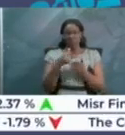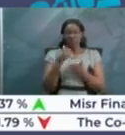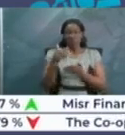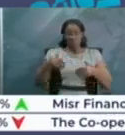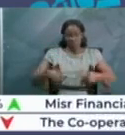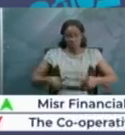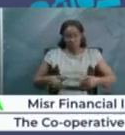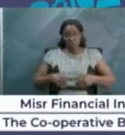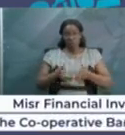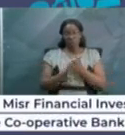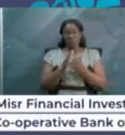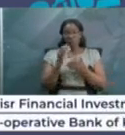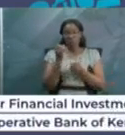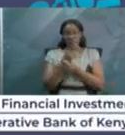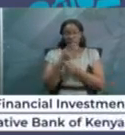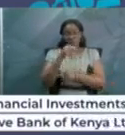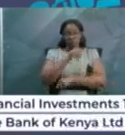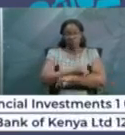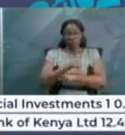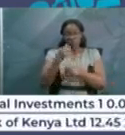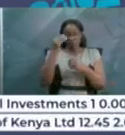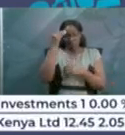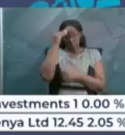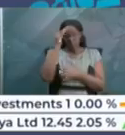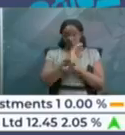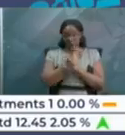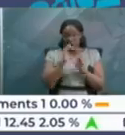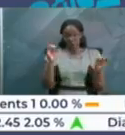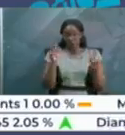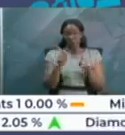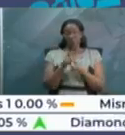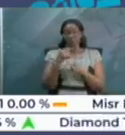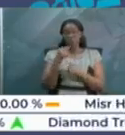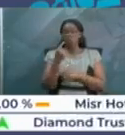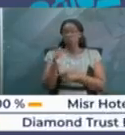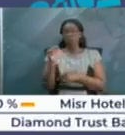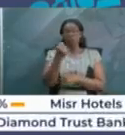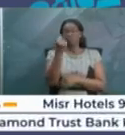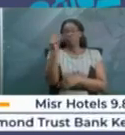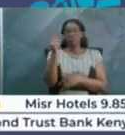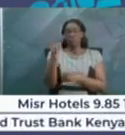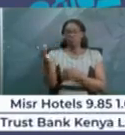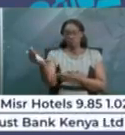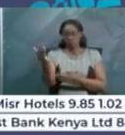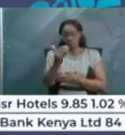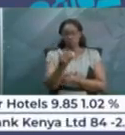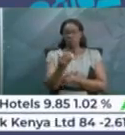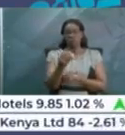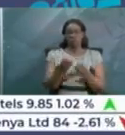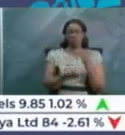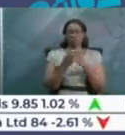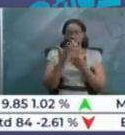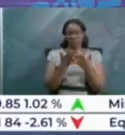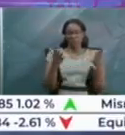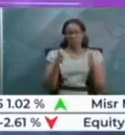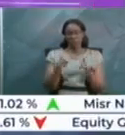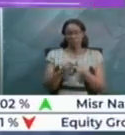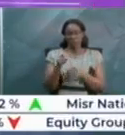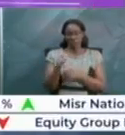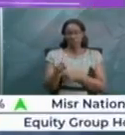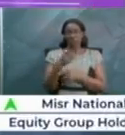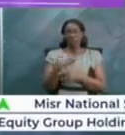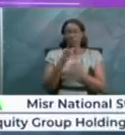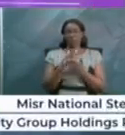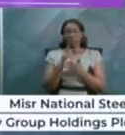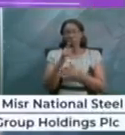no secondary school education who scavenge in this particular waste materials to create the products he creates. Now, I'm going to share with you some